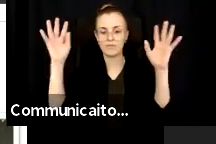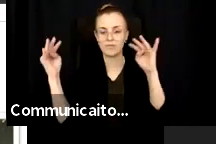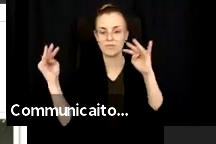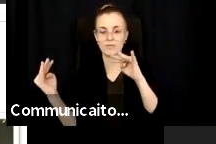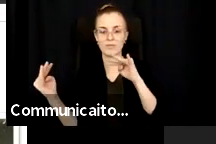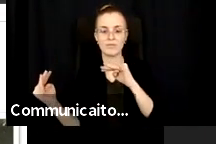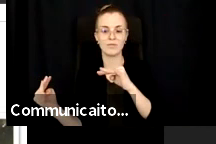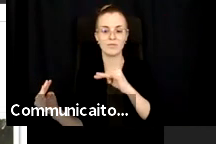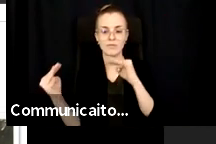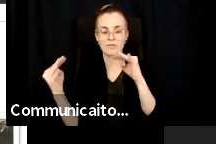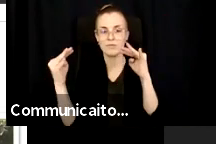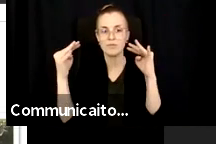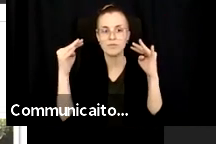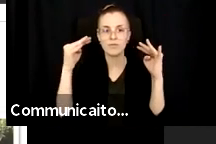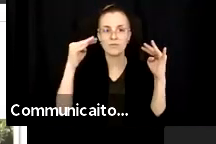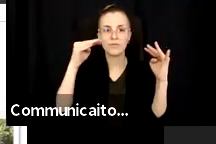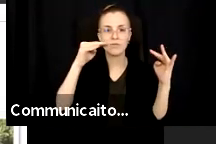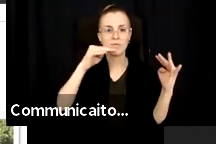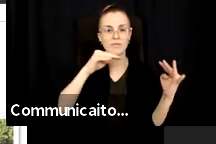all the